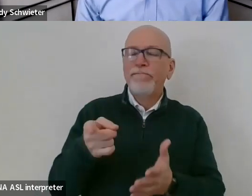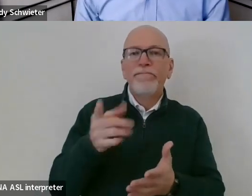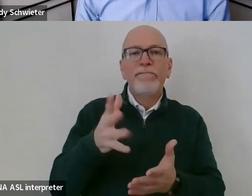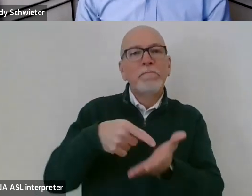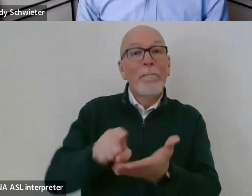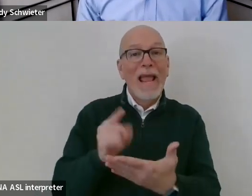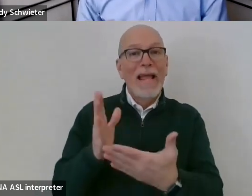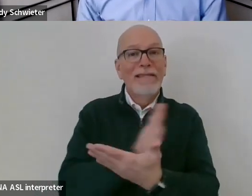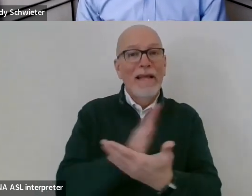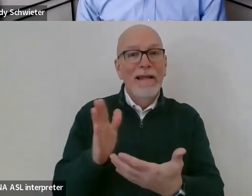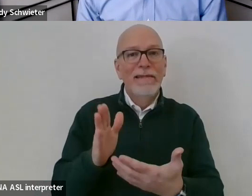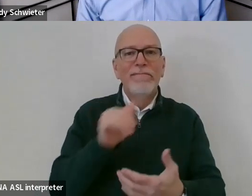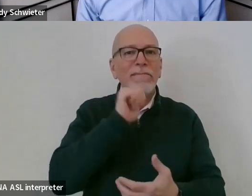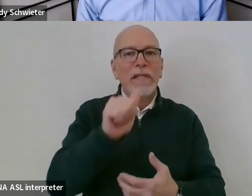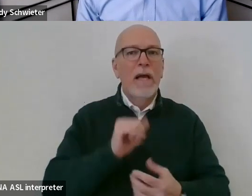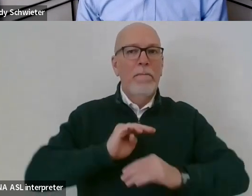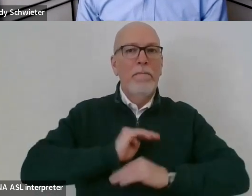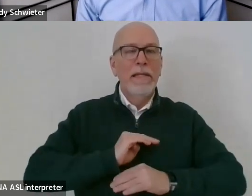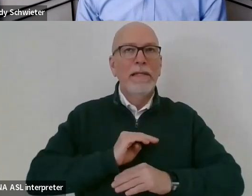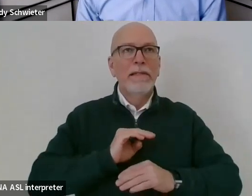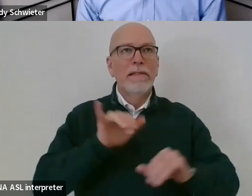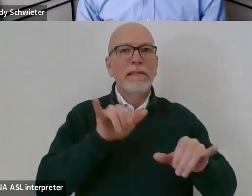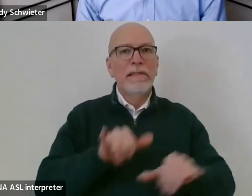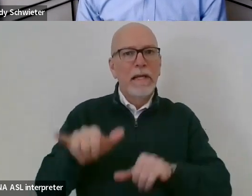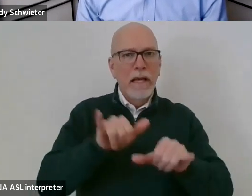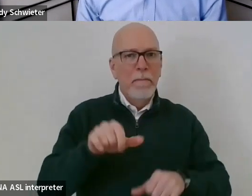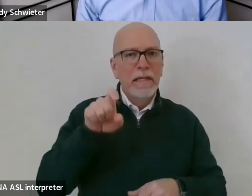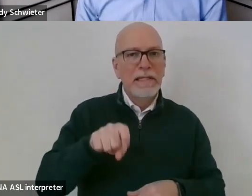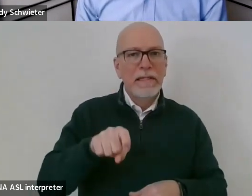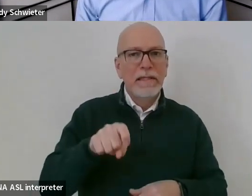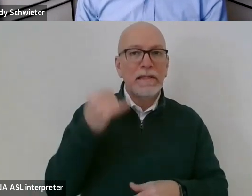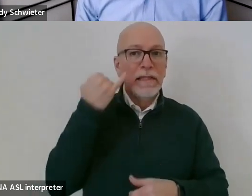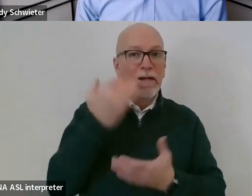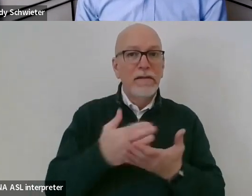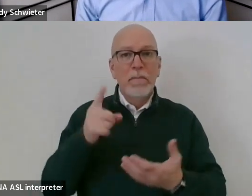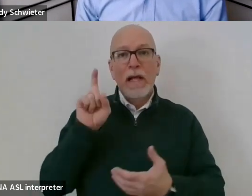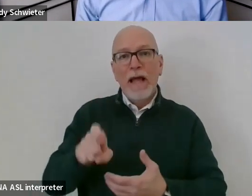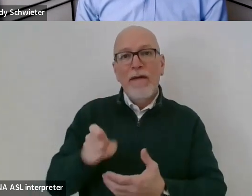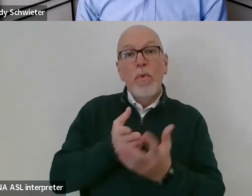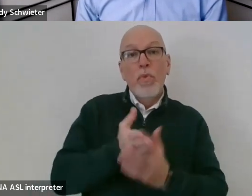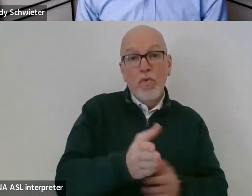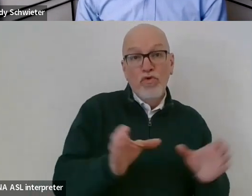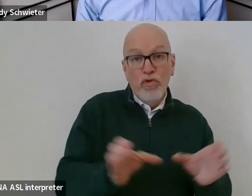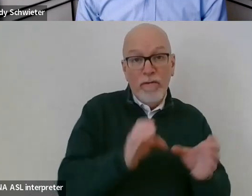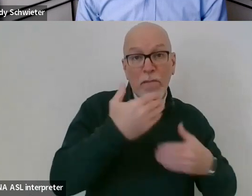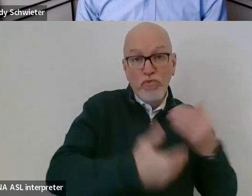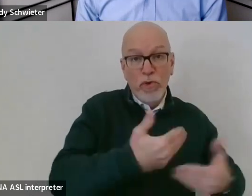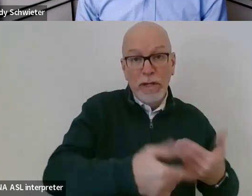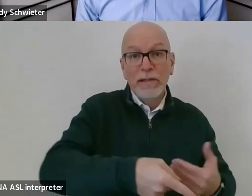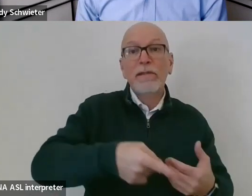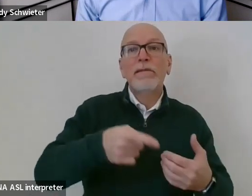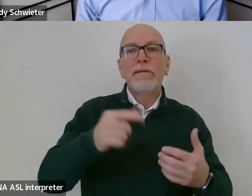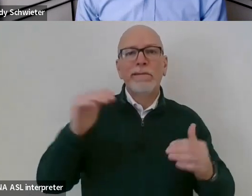pay scale isn't meeting the same needs when someone has to go through certification. And